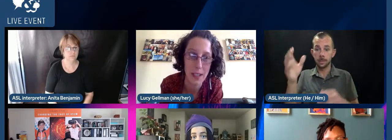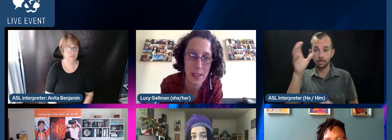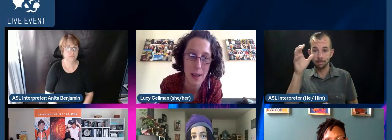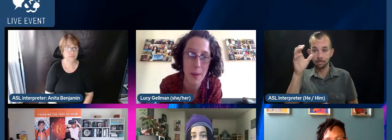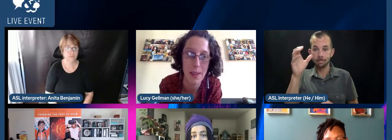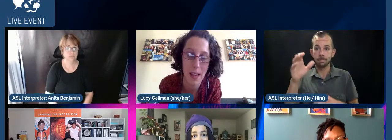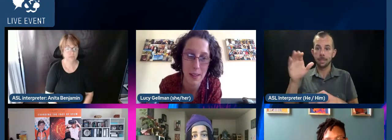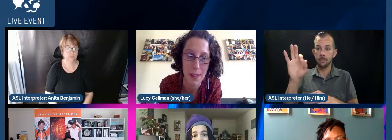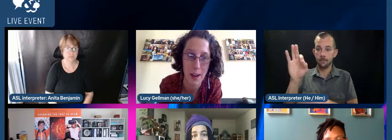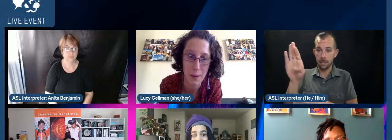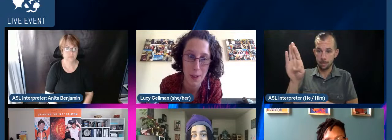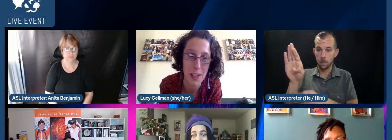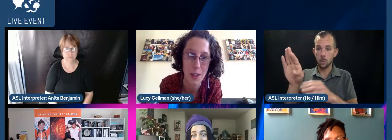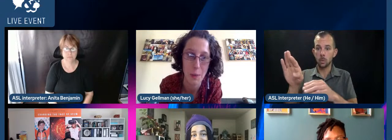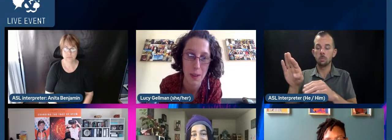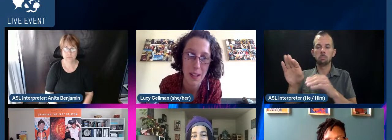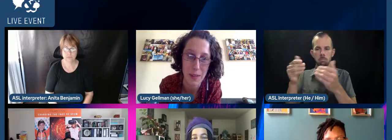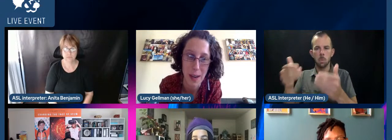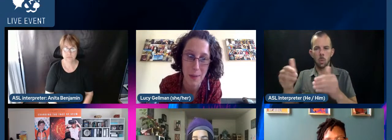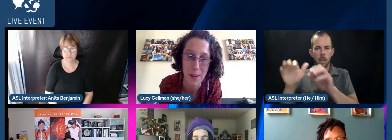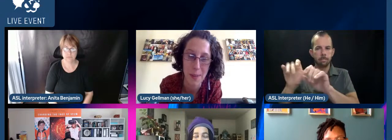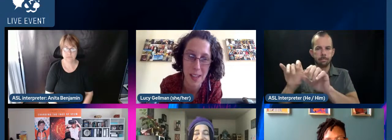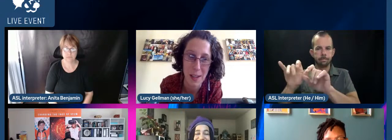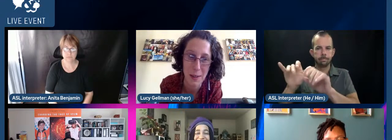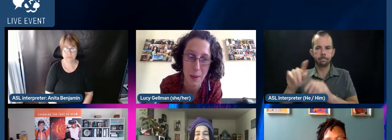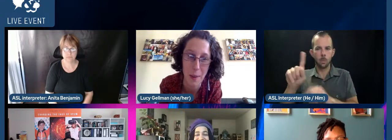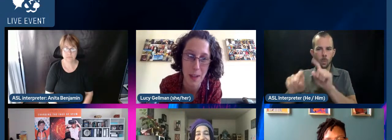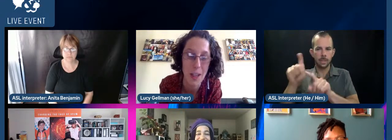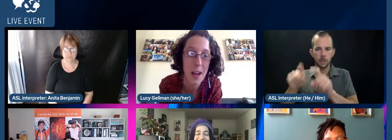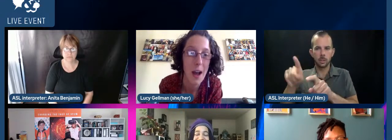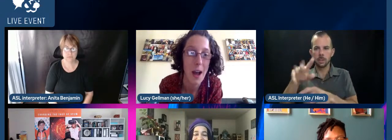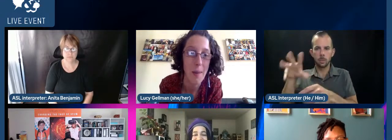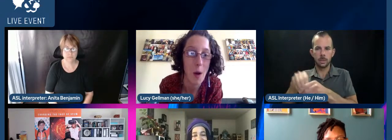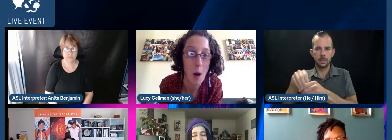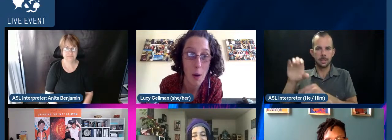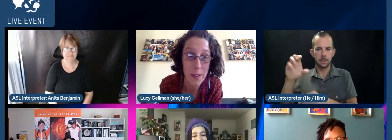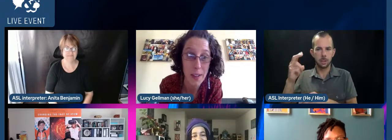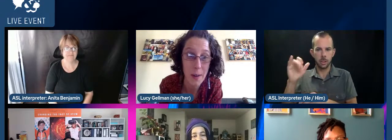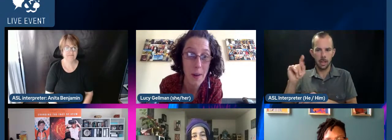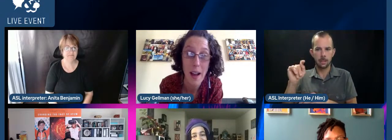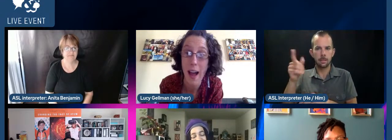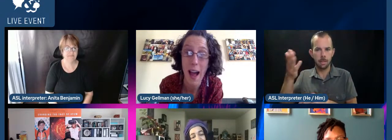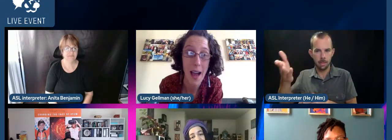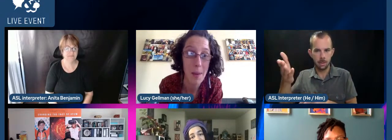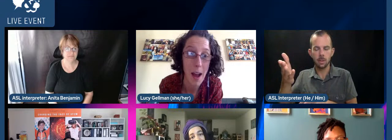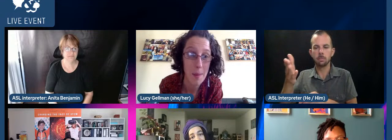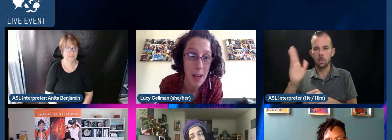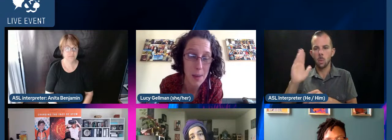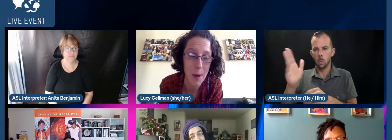chat. We'll get to them at the end of the conversation. We'll leave time for them. Thank you so much. Also,